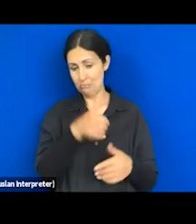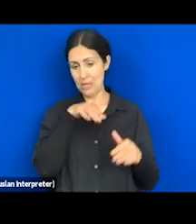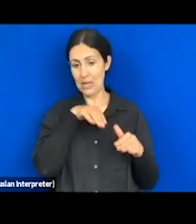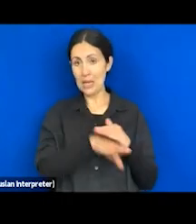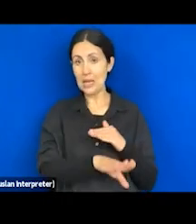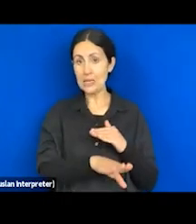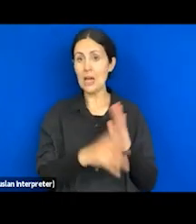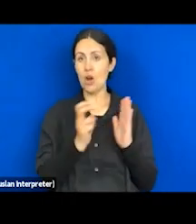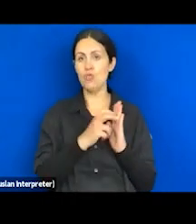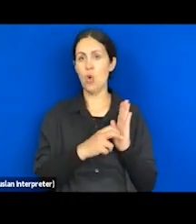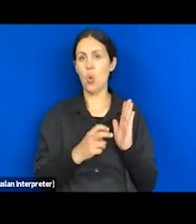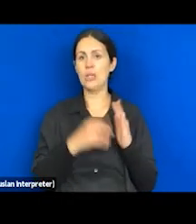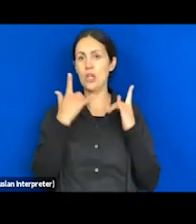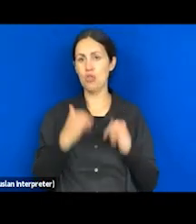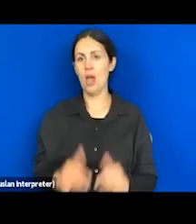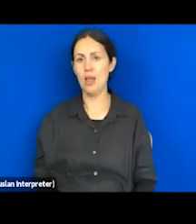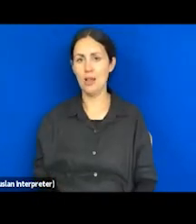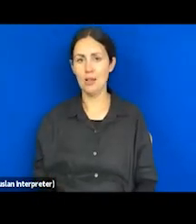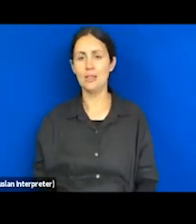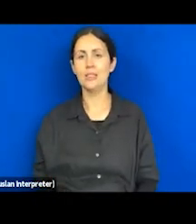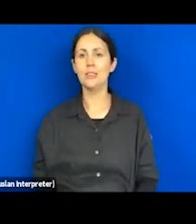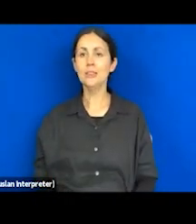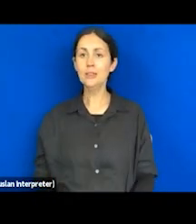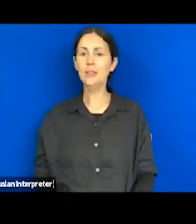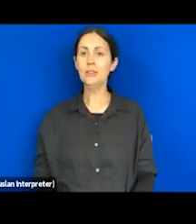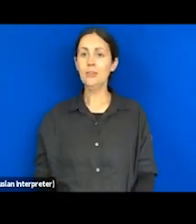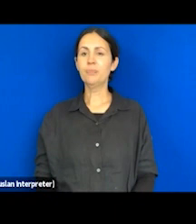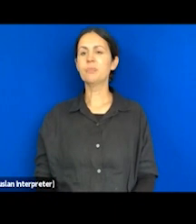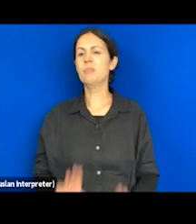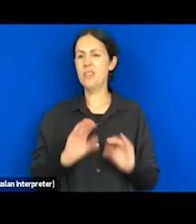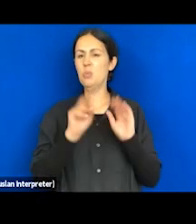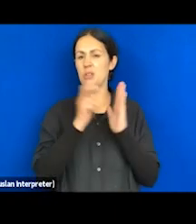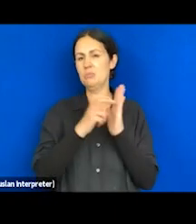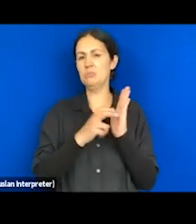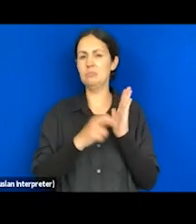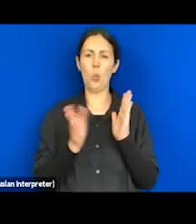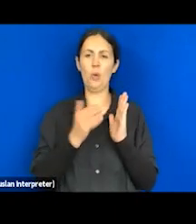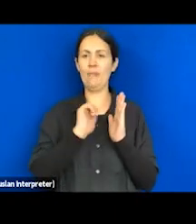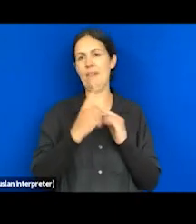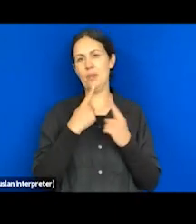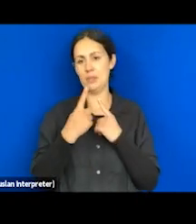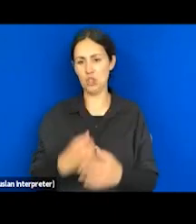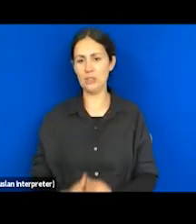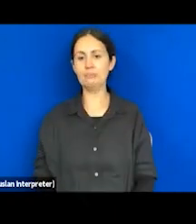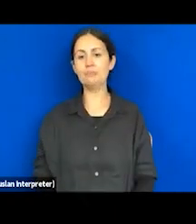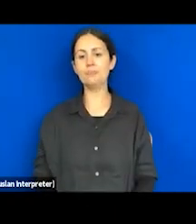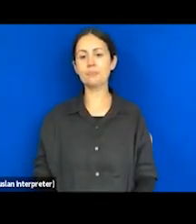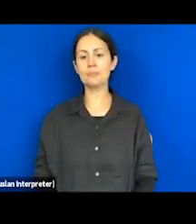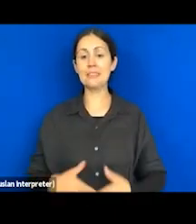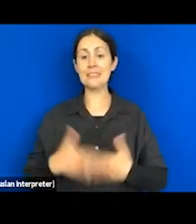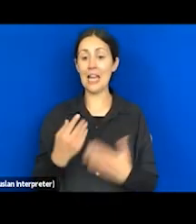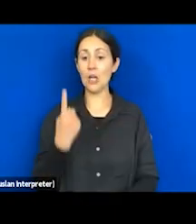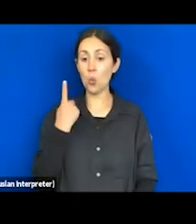are enrolled in the clinical trial. This is also when we take our demographic and baseline measurements. Day 1 is